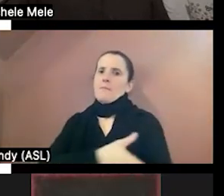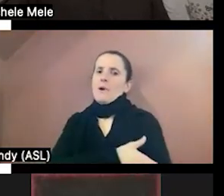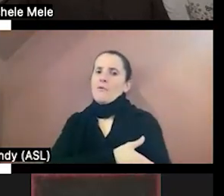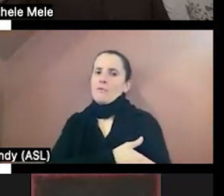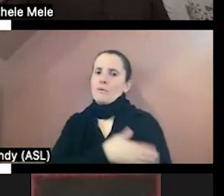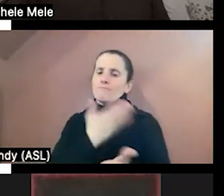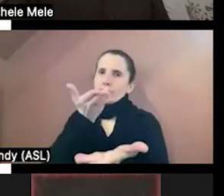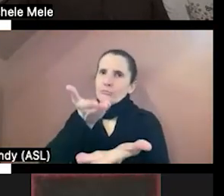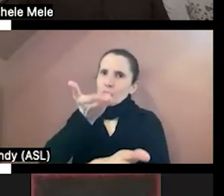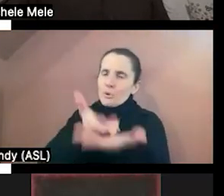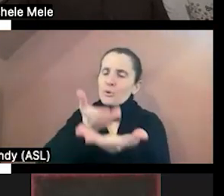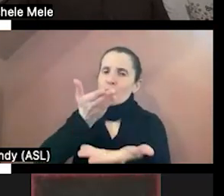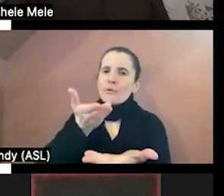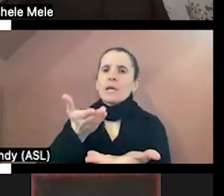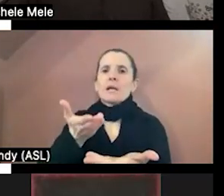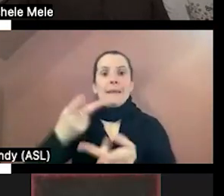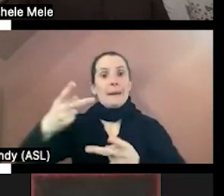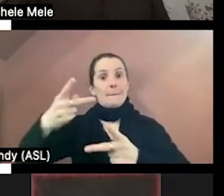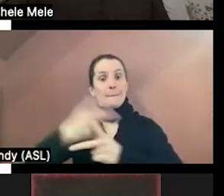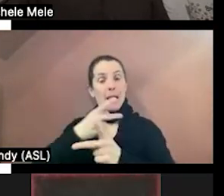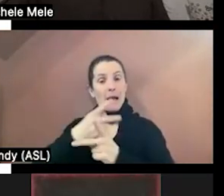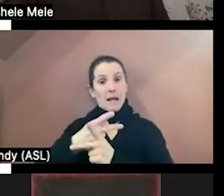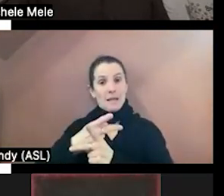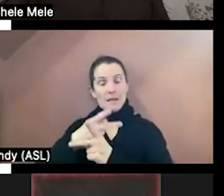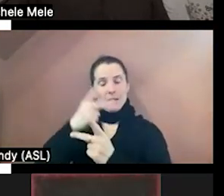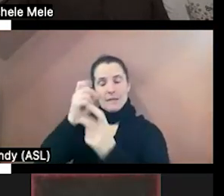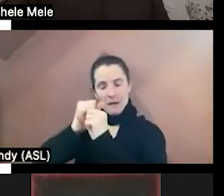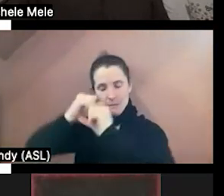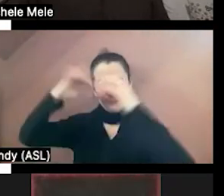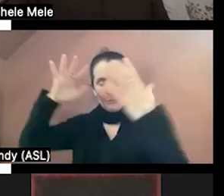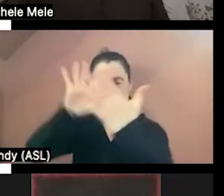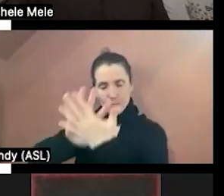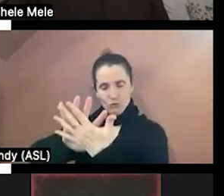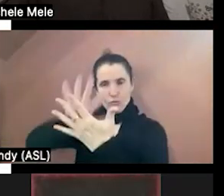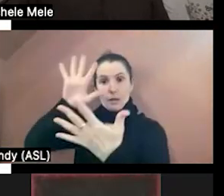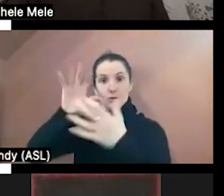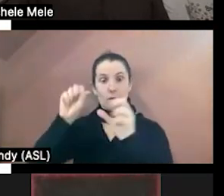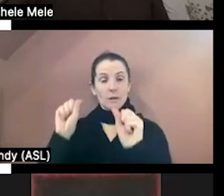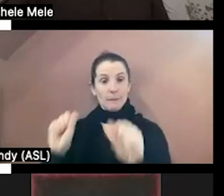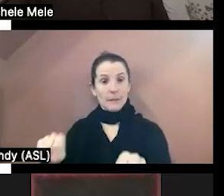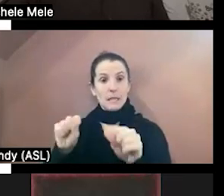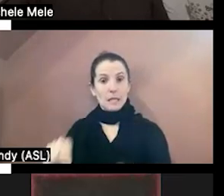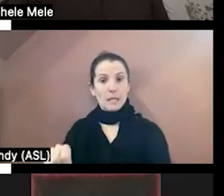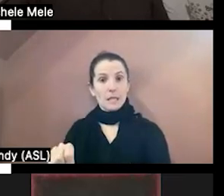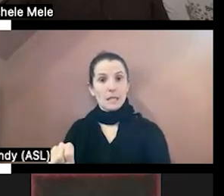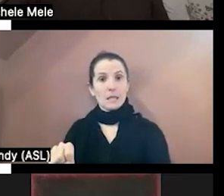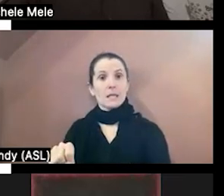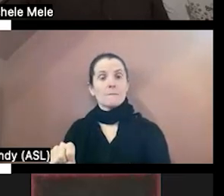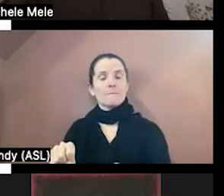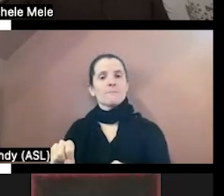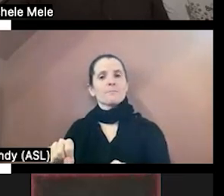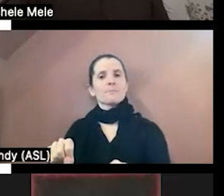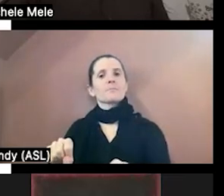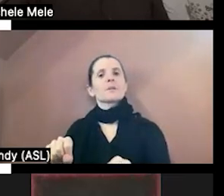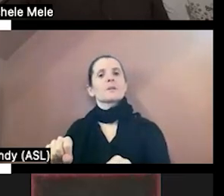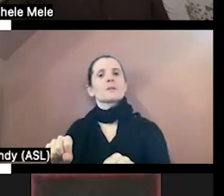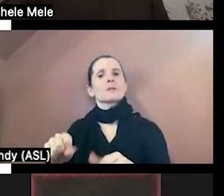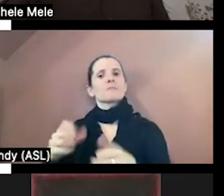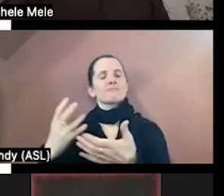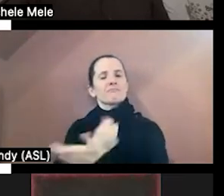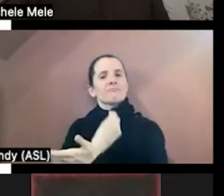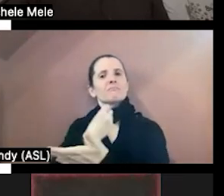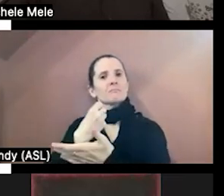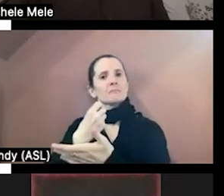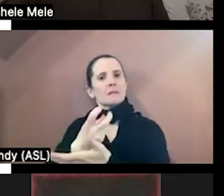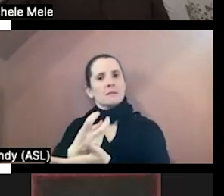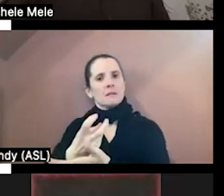the abstraction ability of how blind people model the world, even yet again